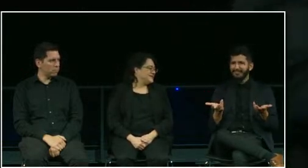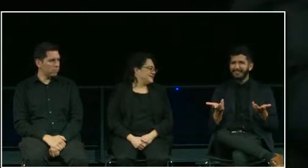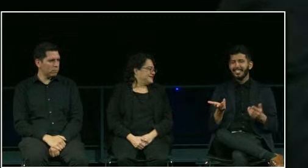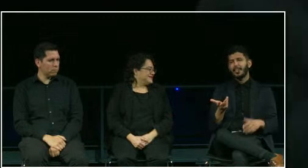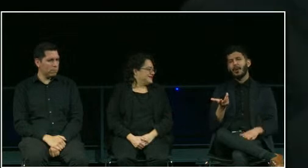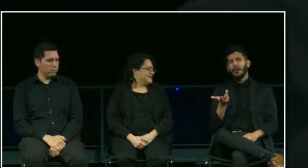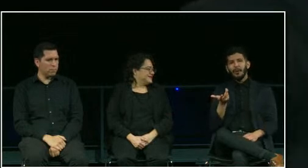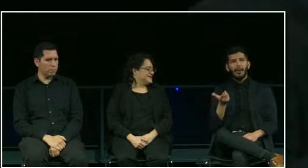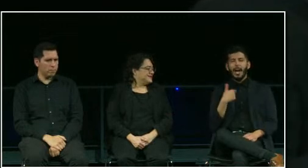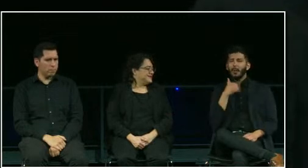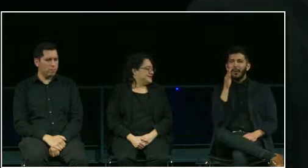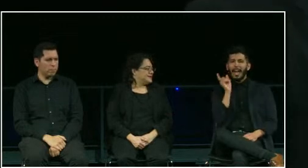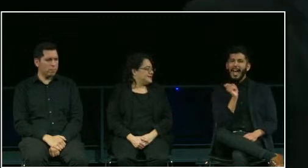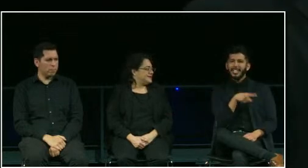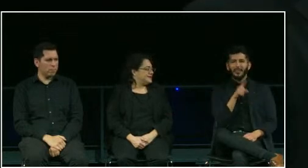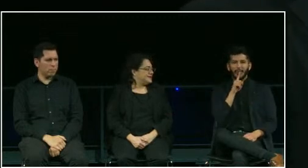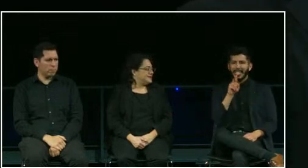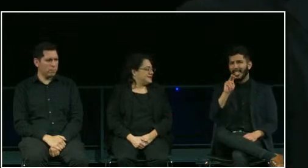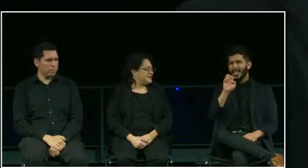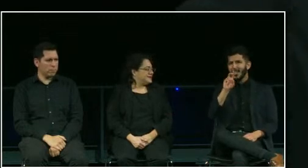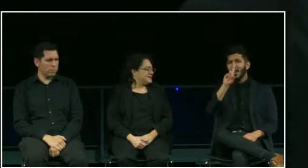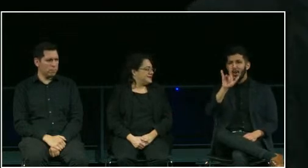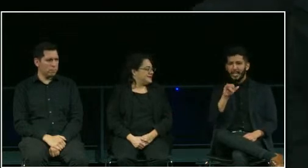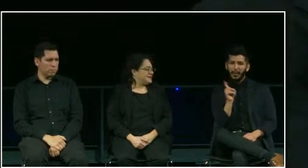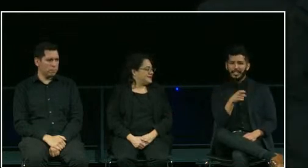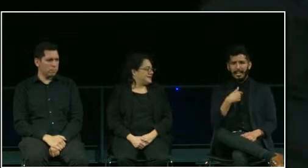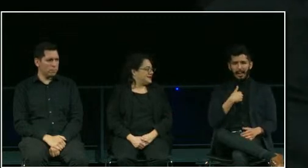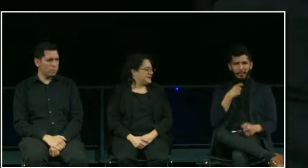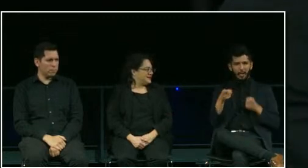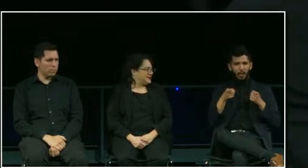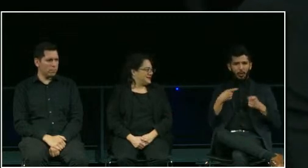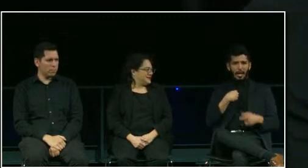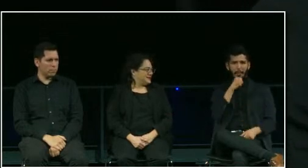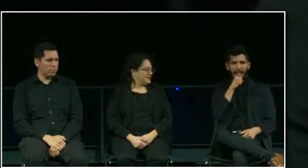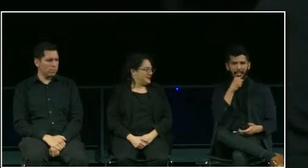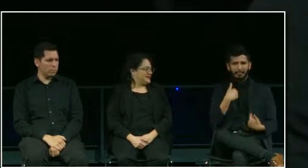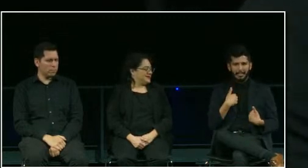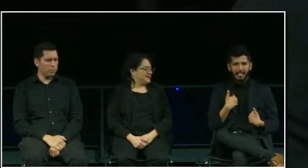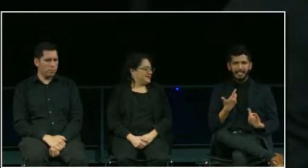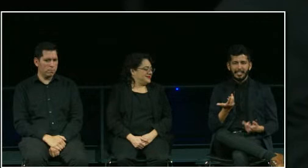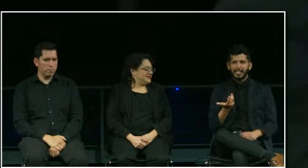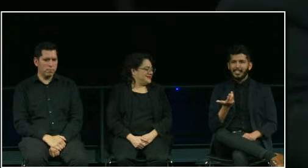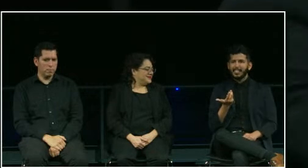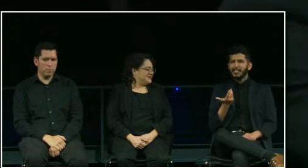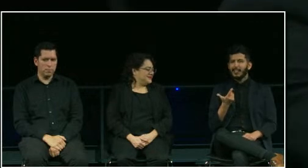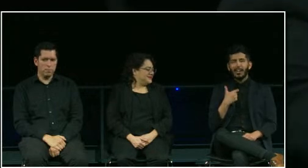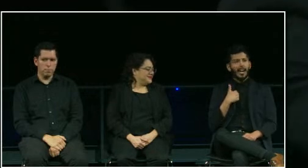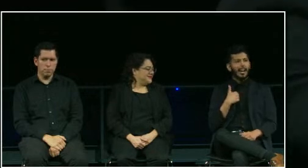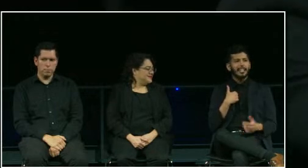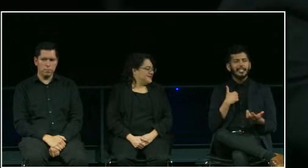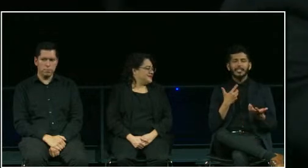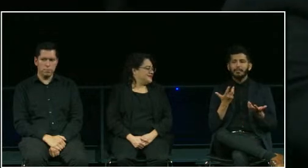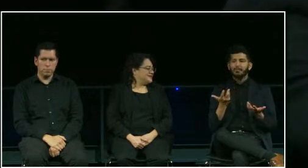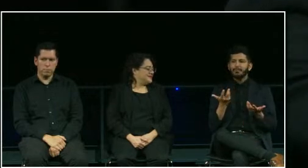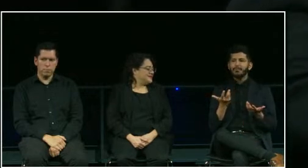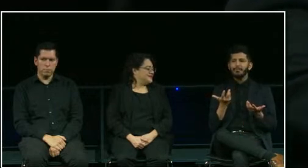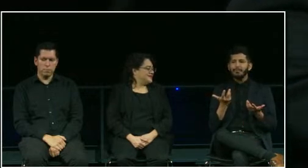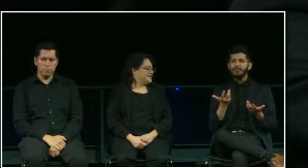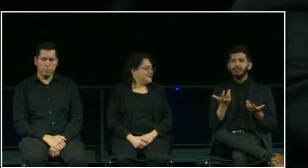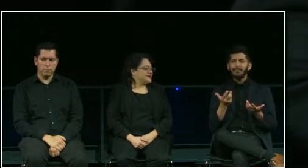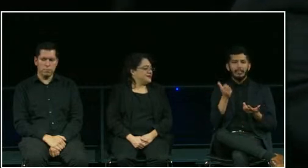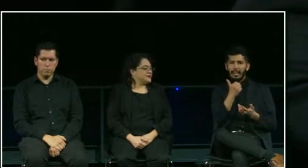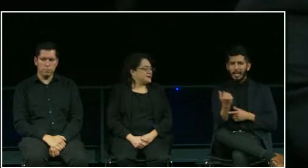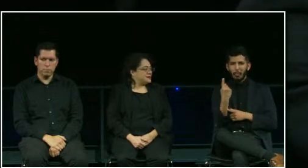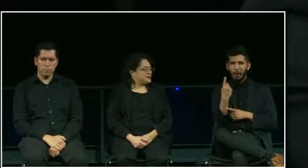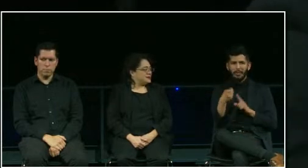I was just gonna ask a very nerdy question because, I'm holding the mic. So I'd just like to anyone